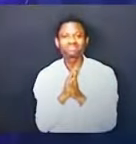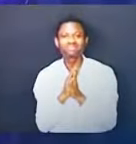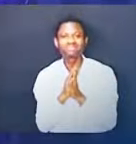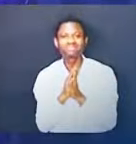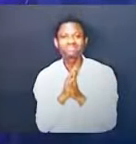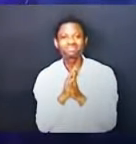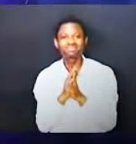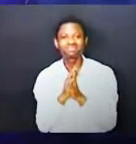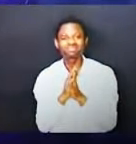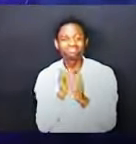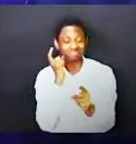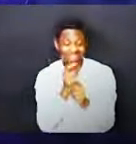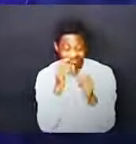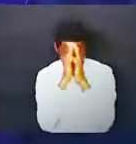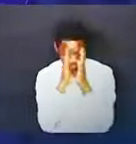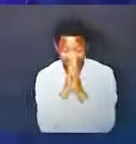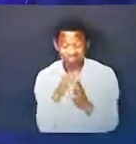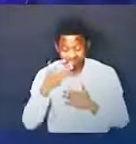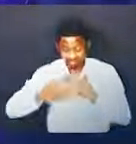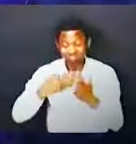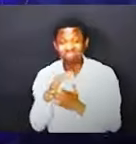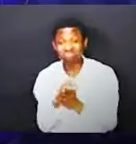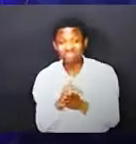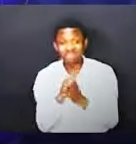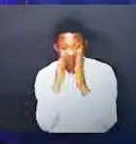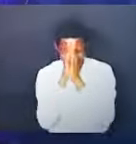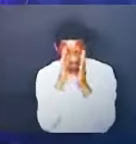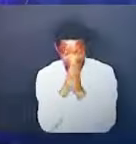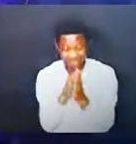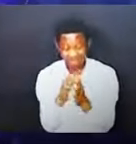And see what you can do.